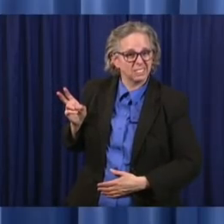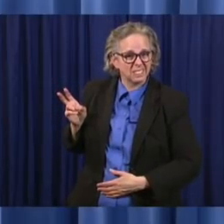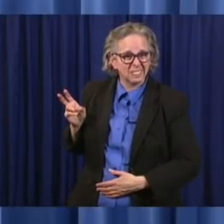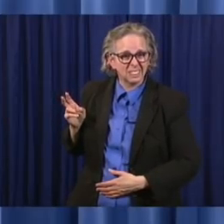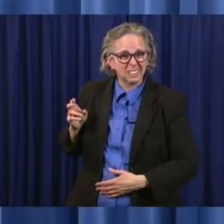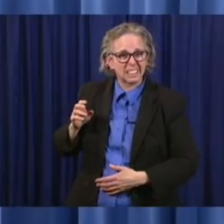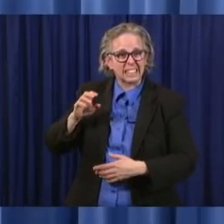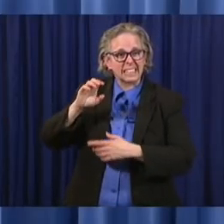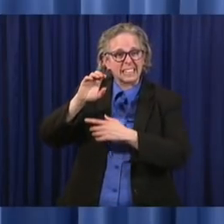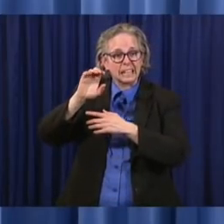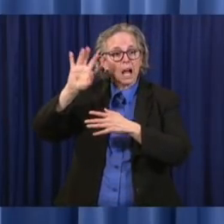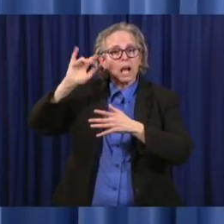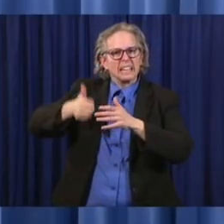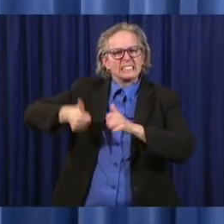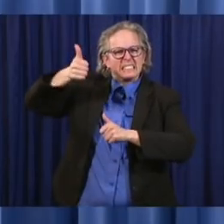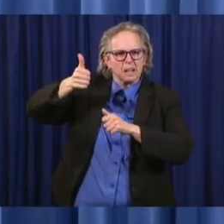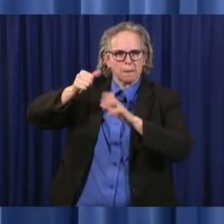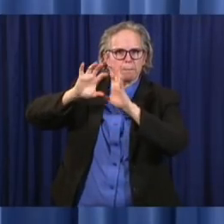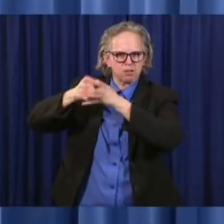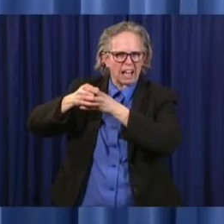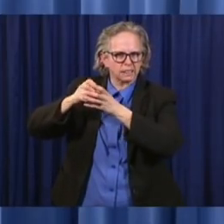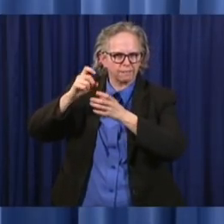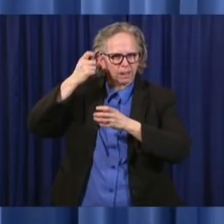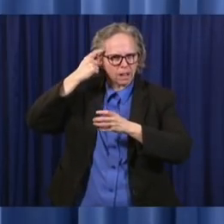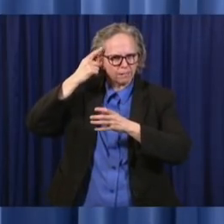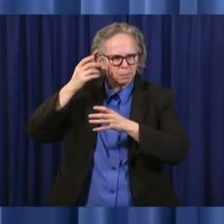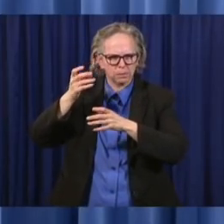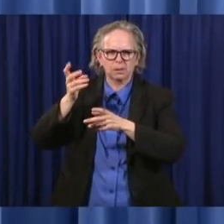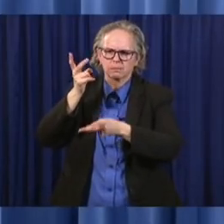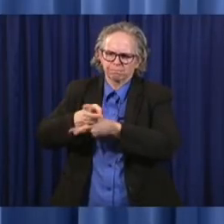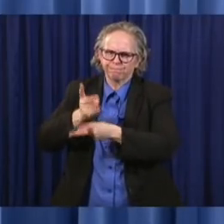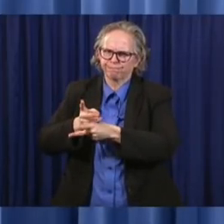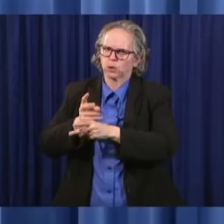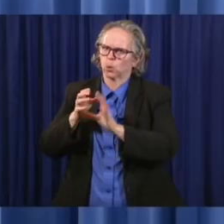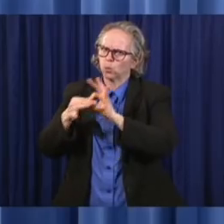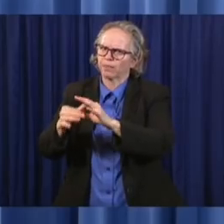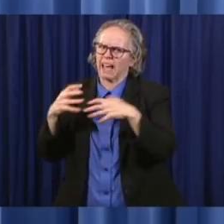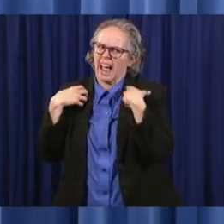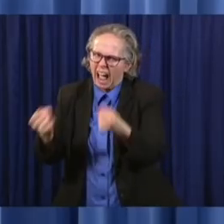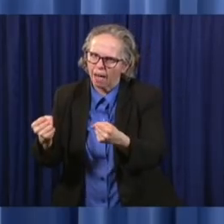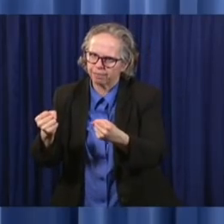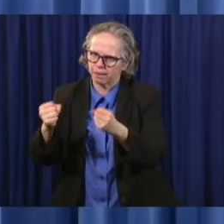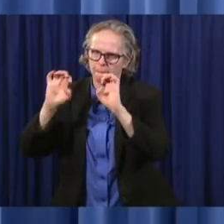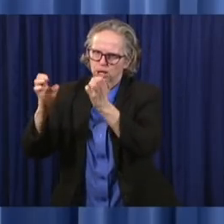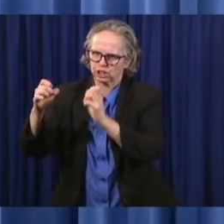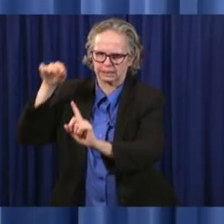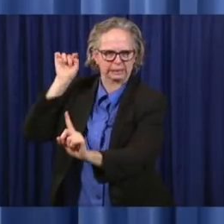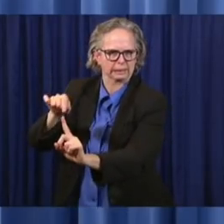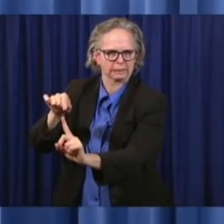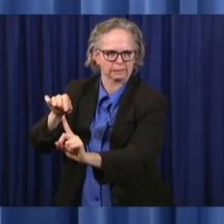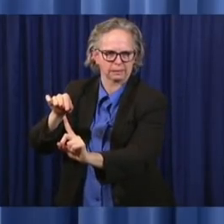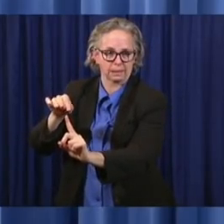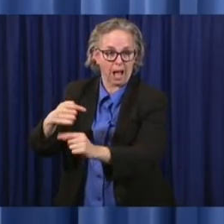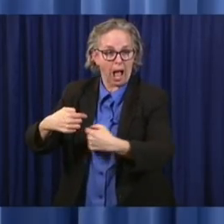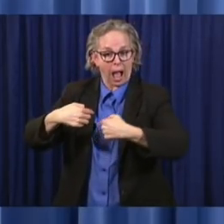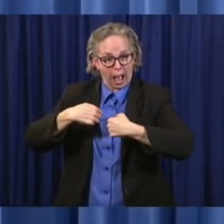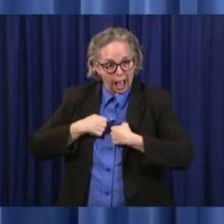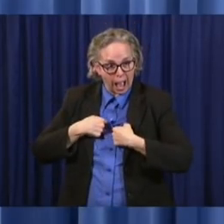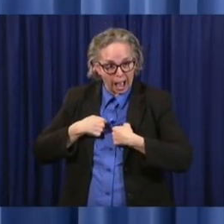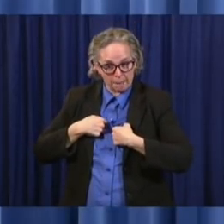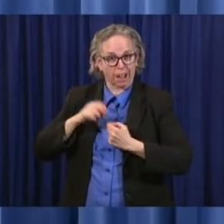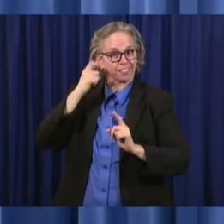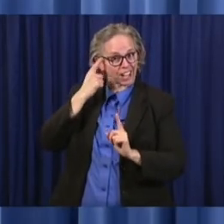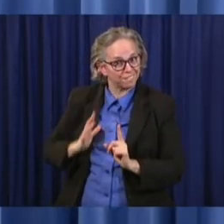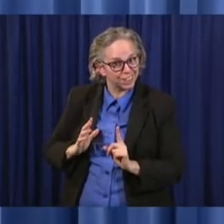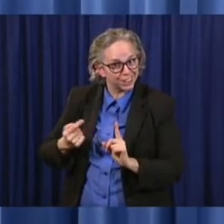the governor's office deals with. As long as I'm governor, I intend to follow